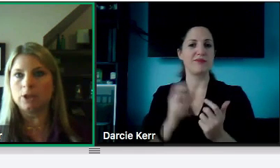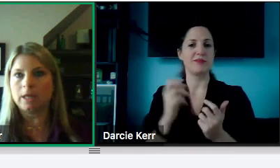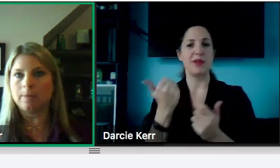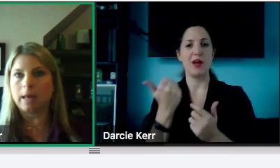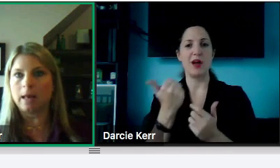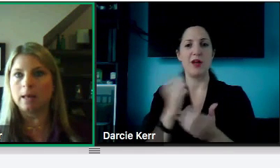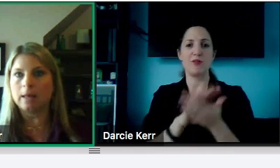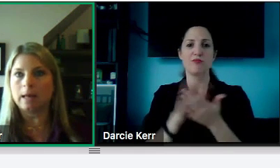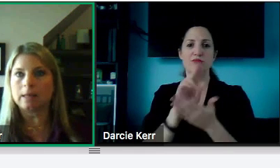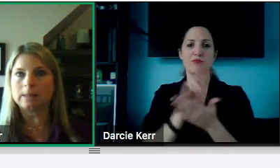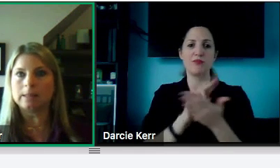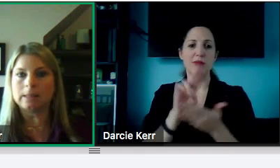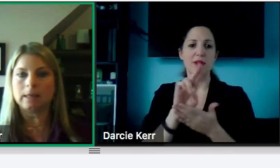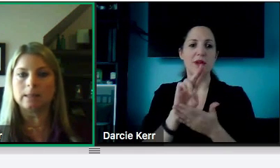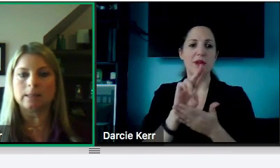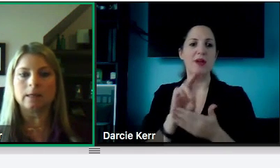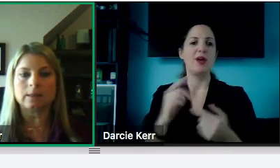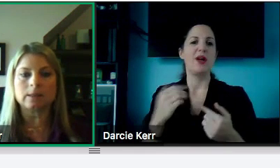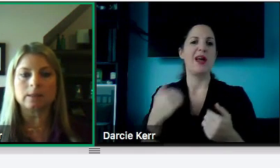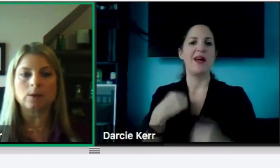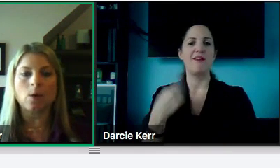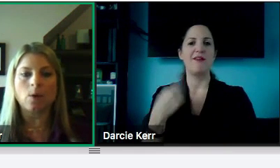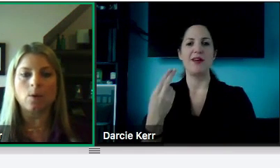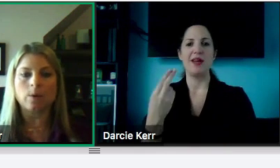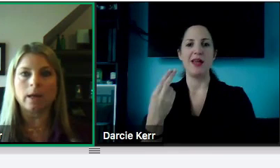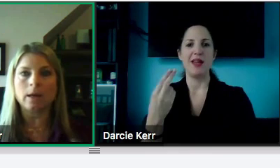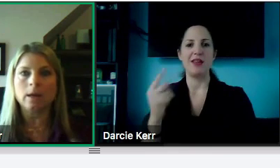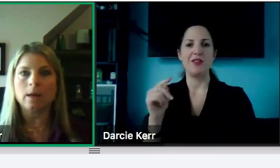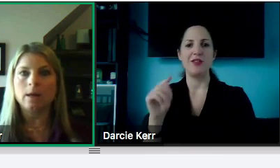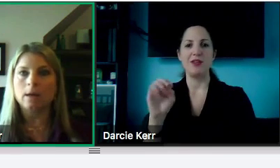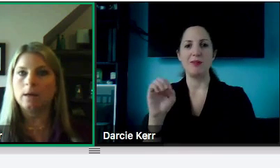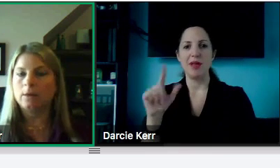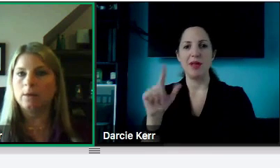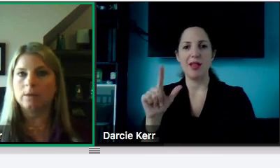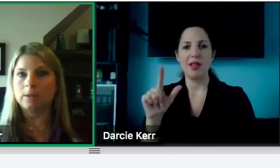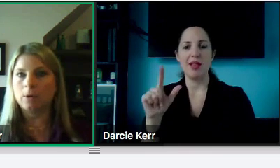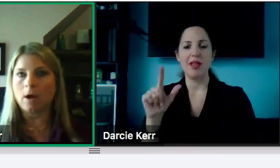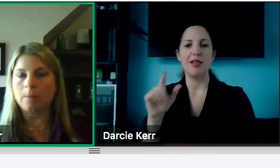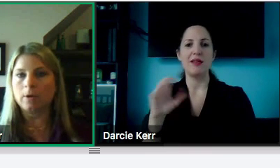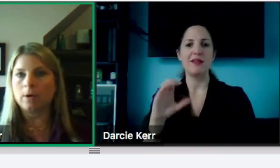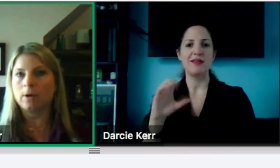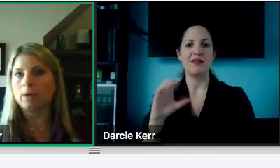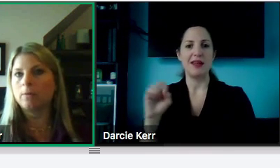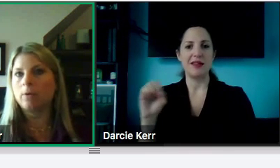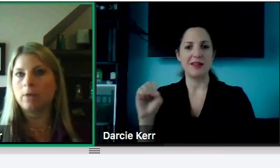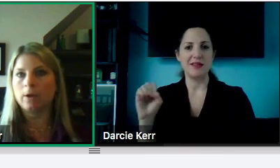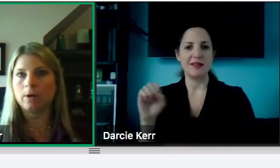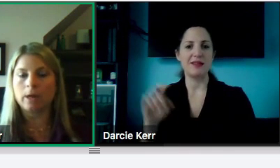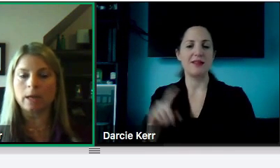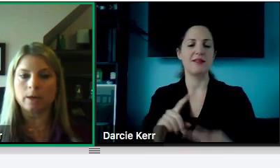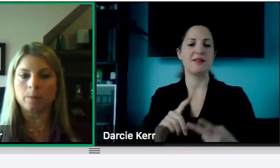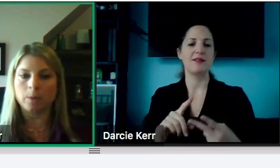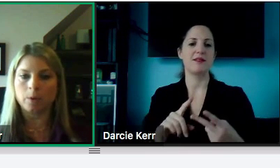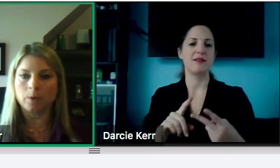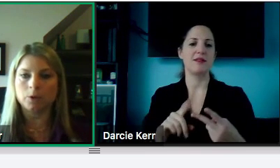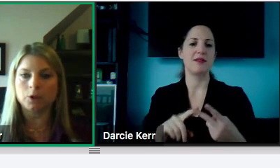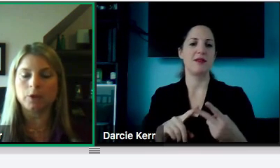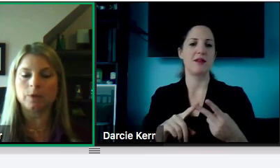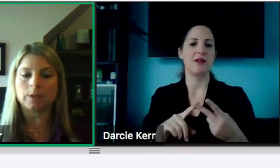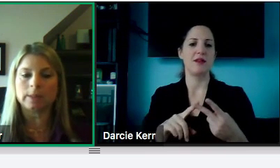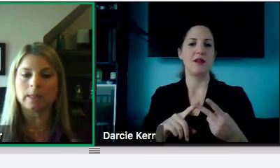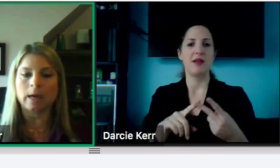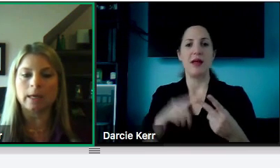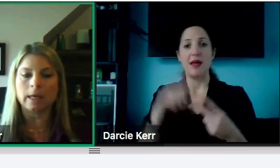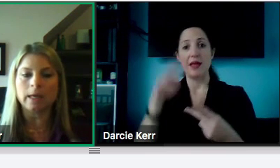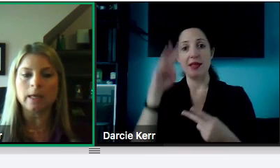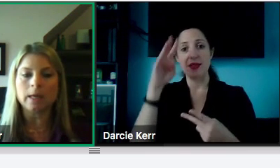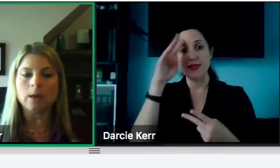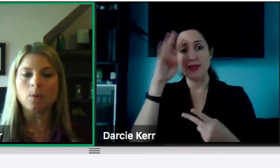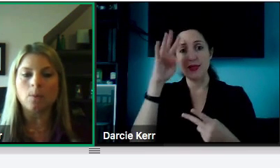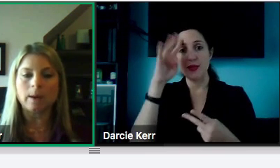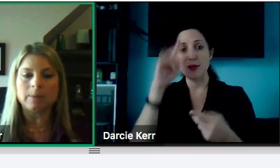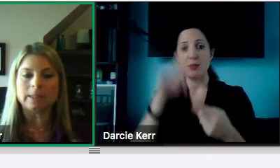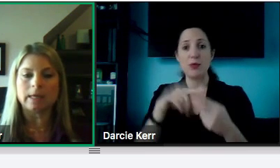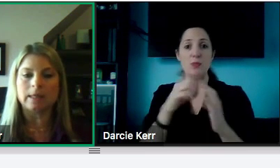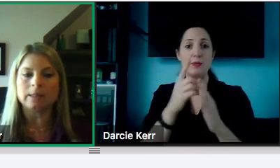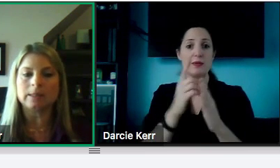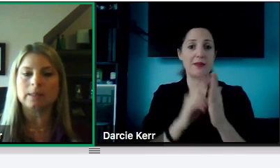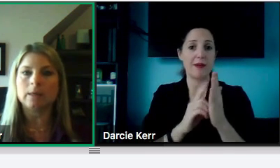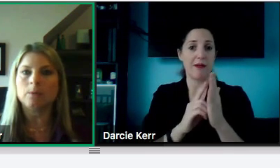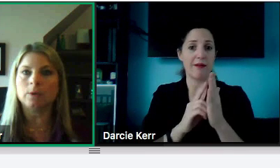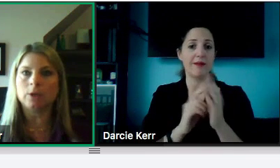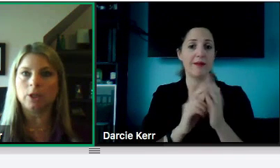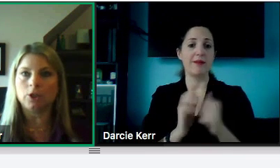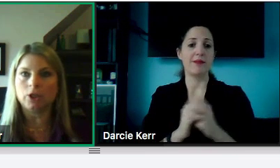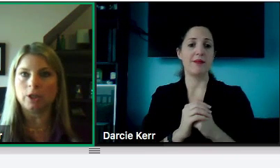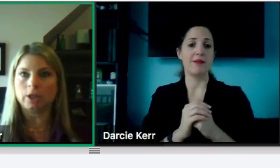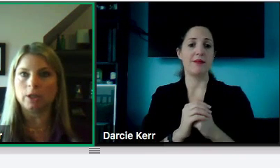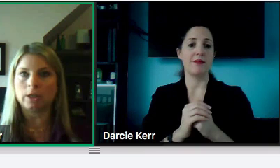the HTML and CSS coding. There's the proper theory and approach to designing